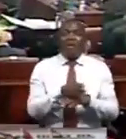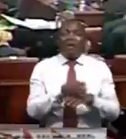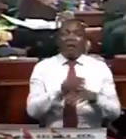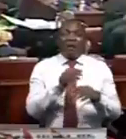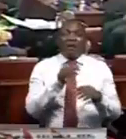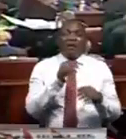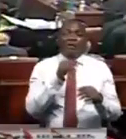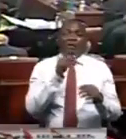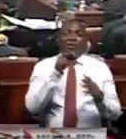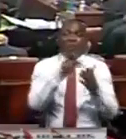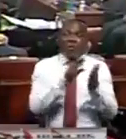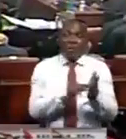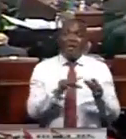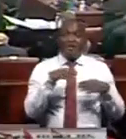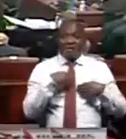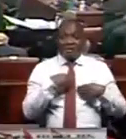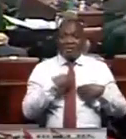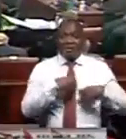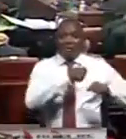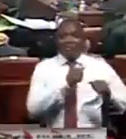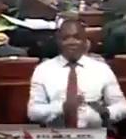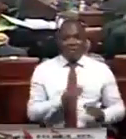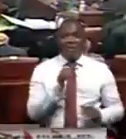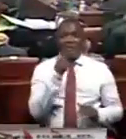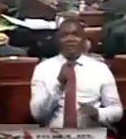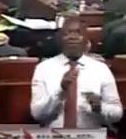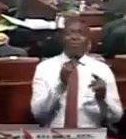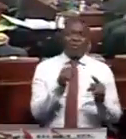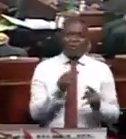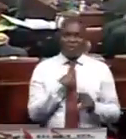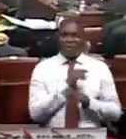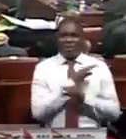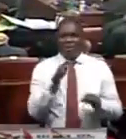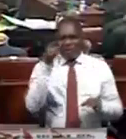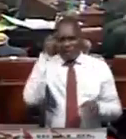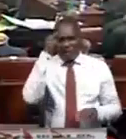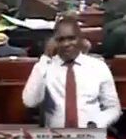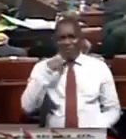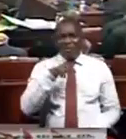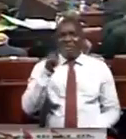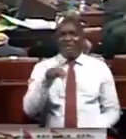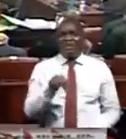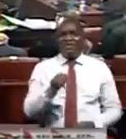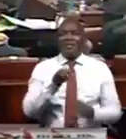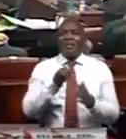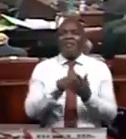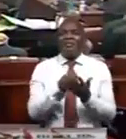evidence, the defendant says, I don't think I need to call any evidence.